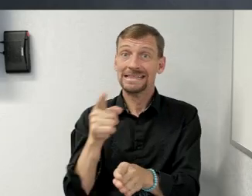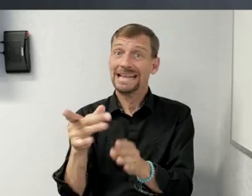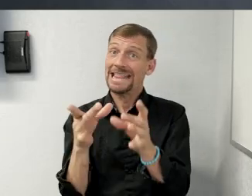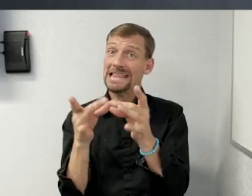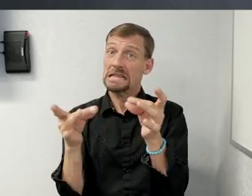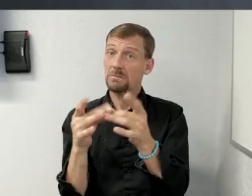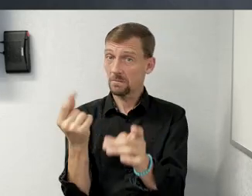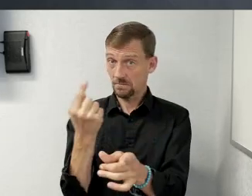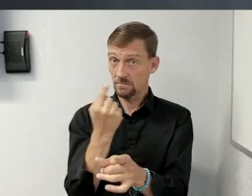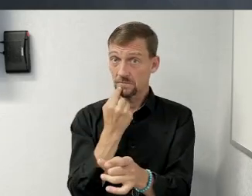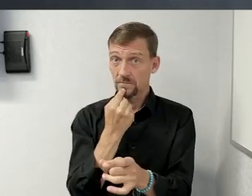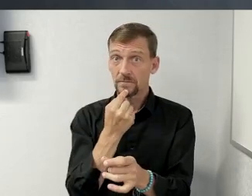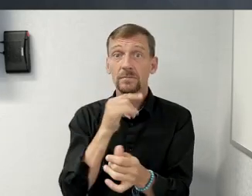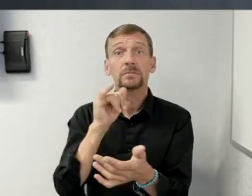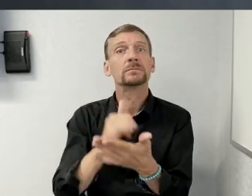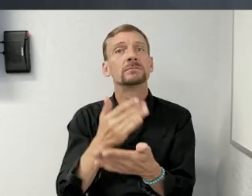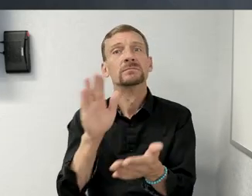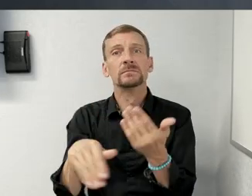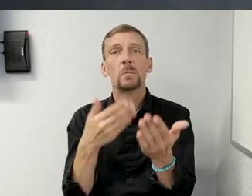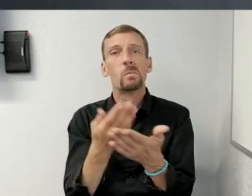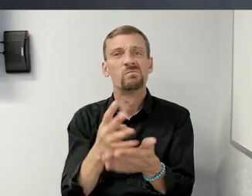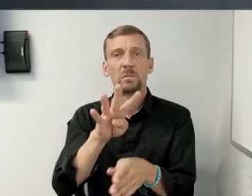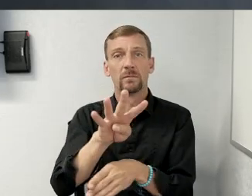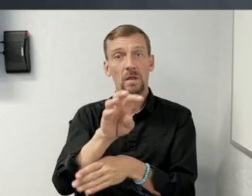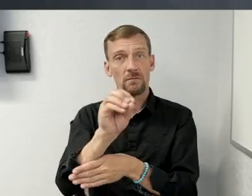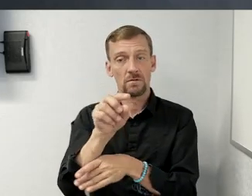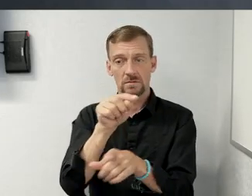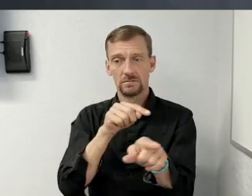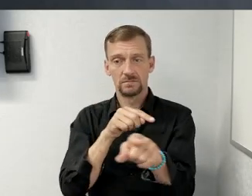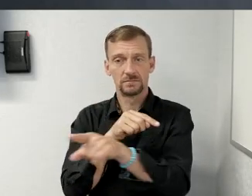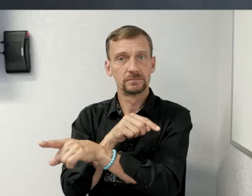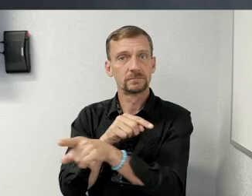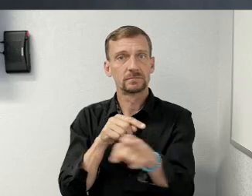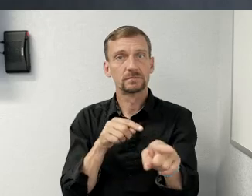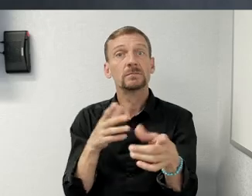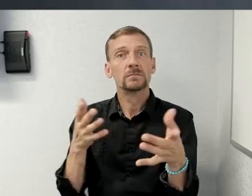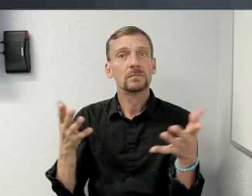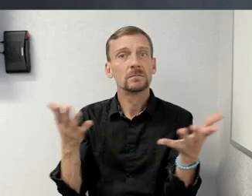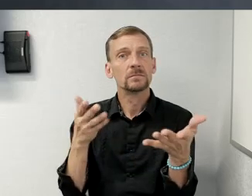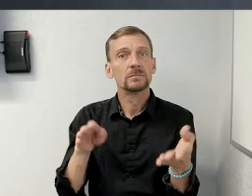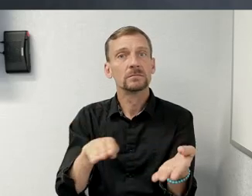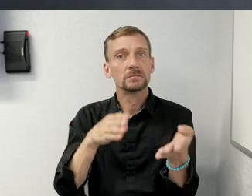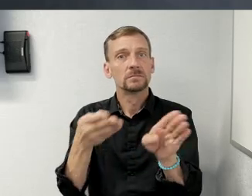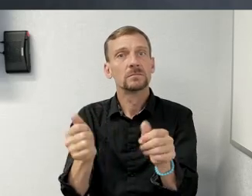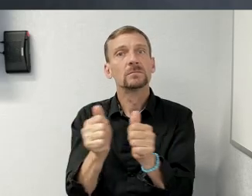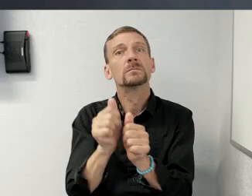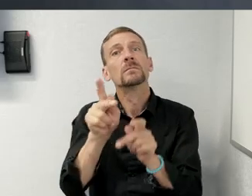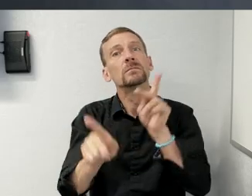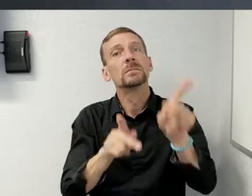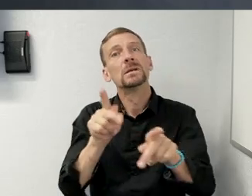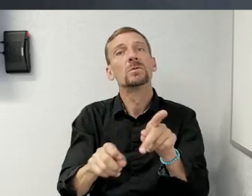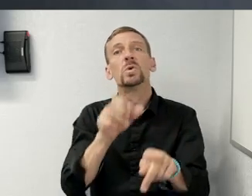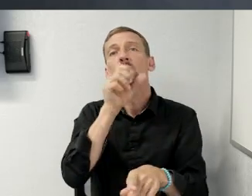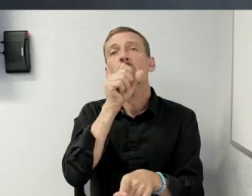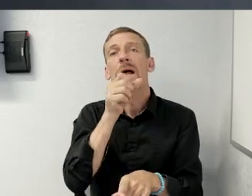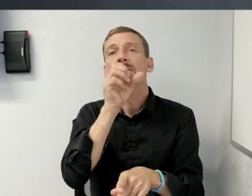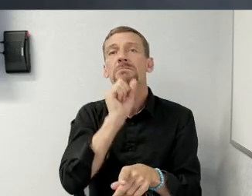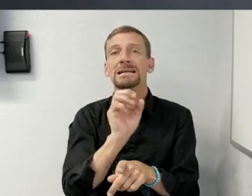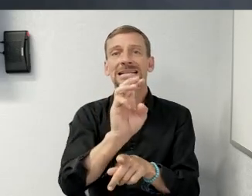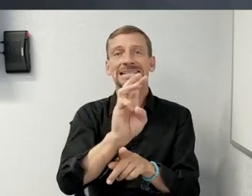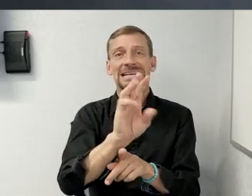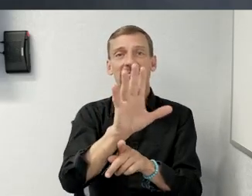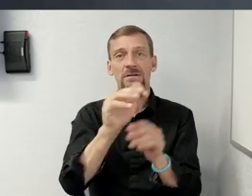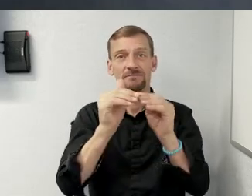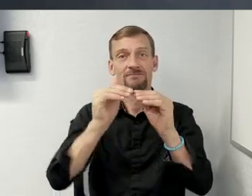daily report that all 40 of those deaths were with people that were age 65 or